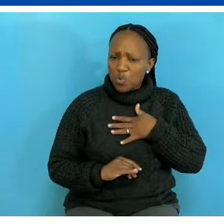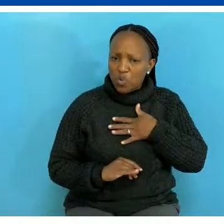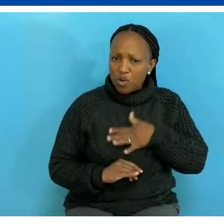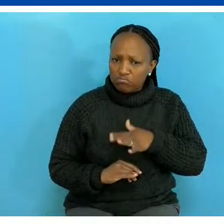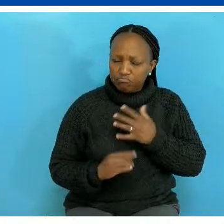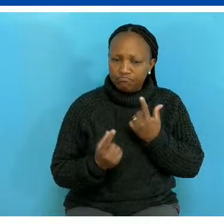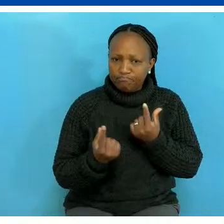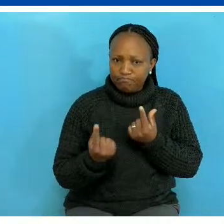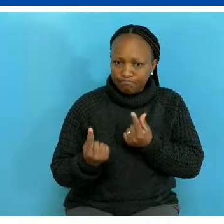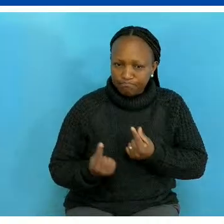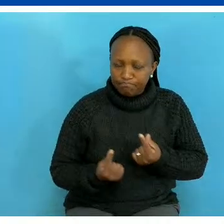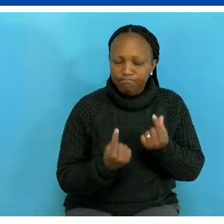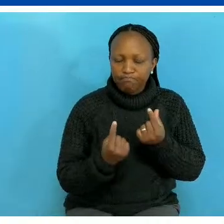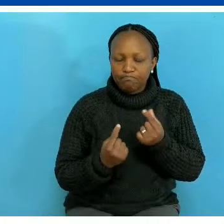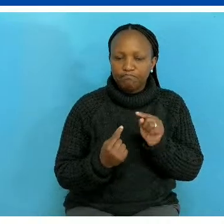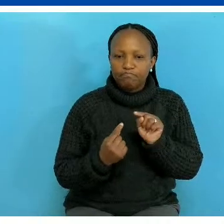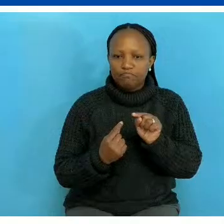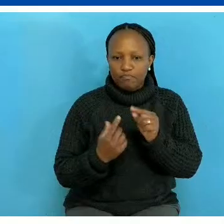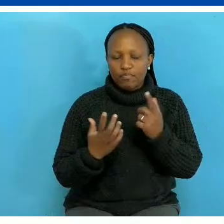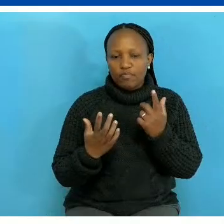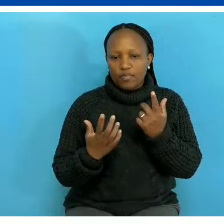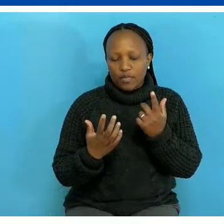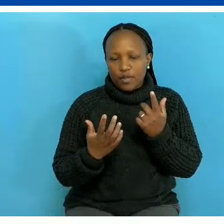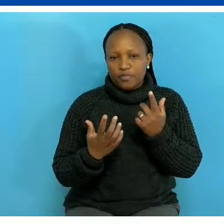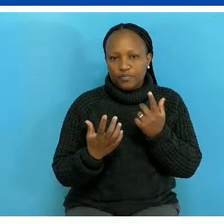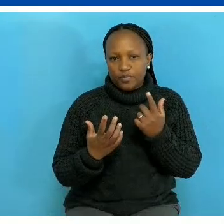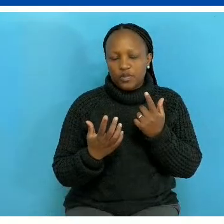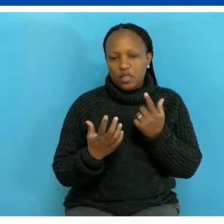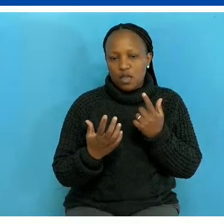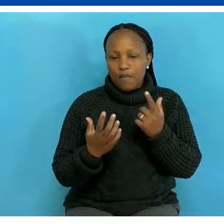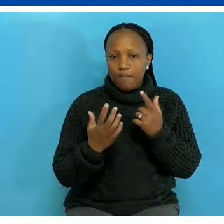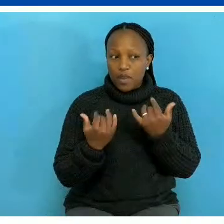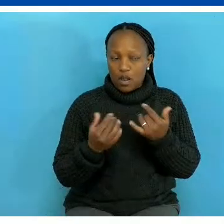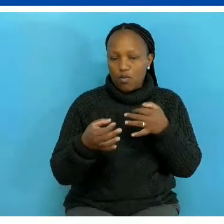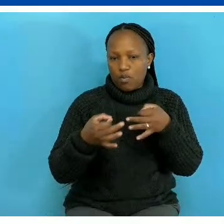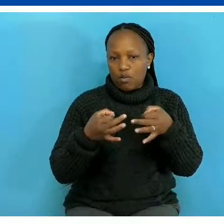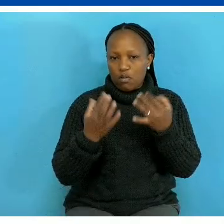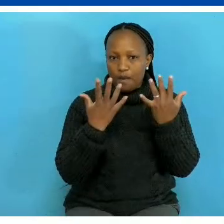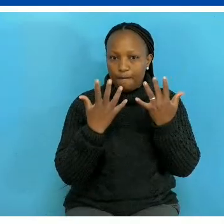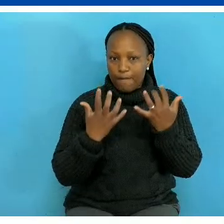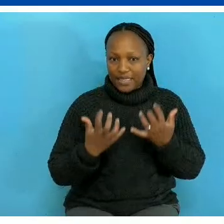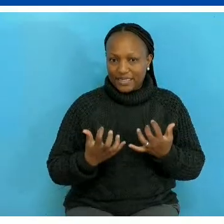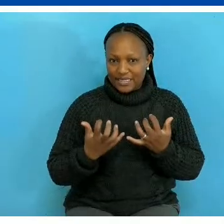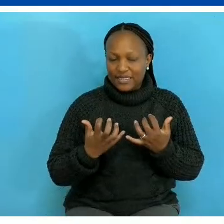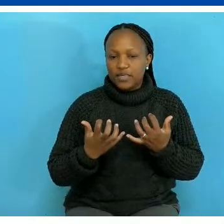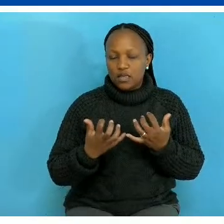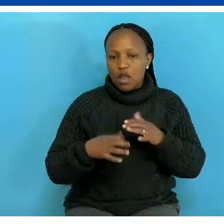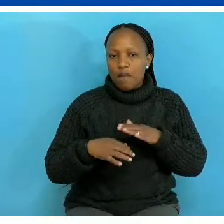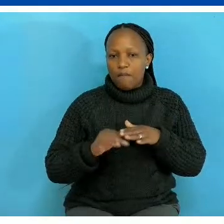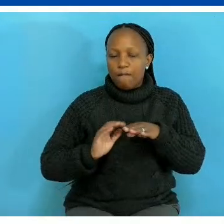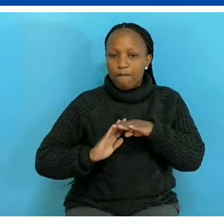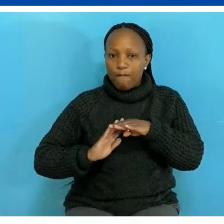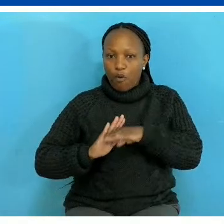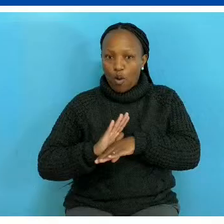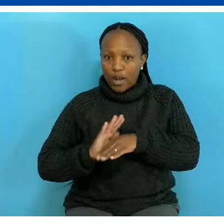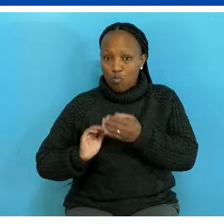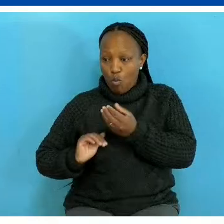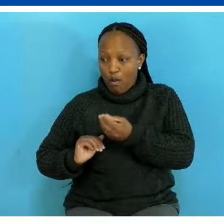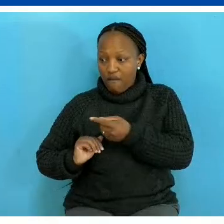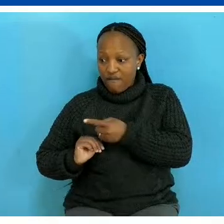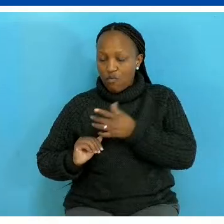do and our CFO will also go into the budget is also obviously expand the programs moving